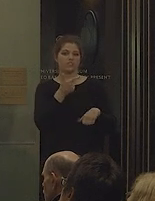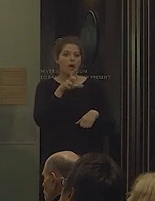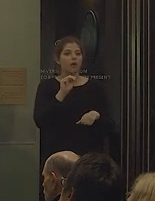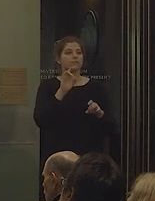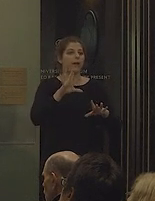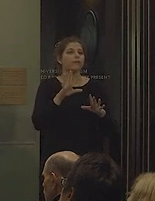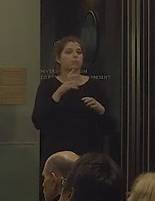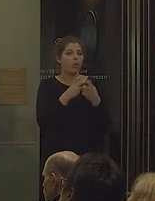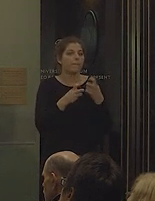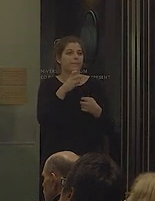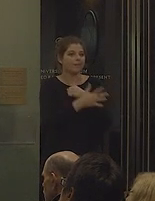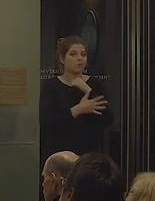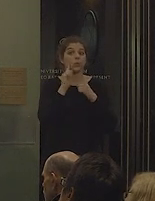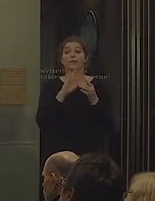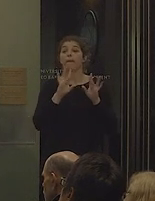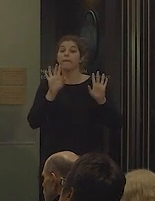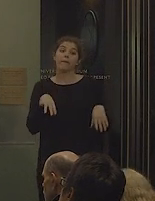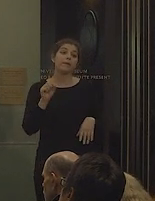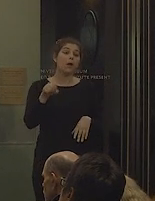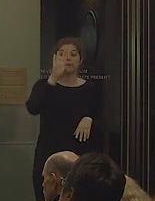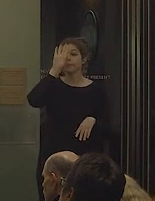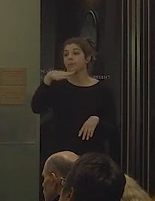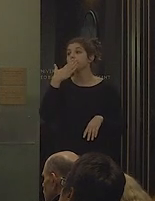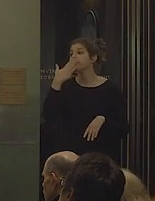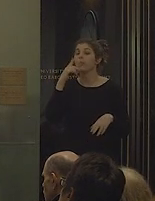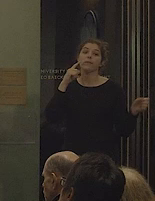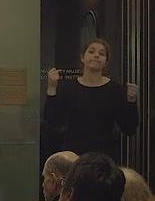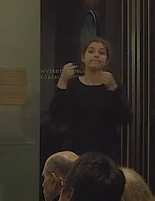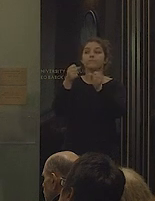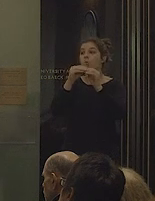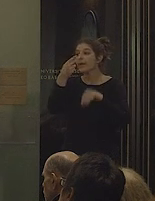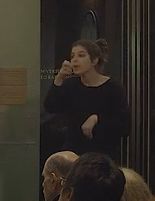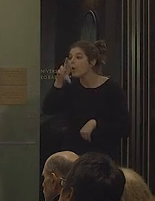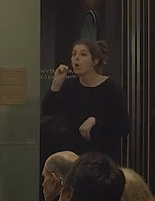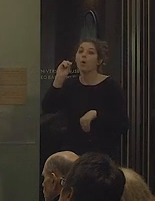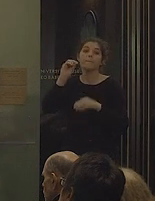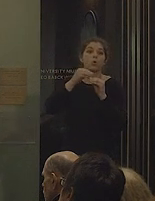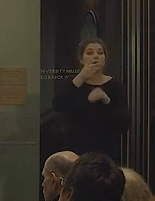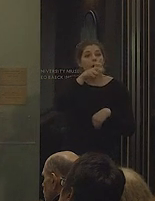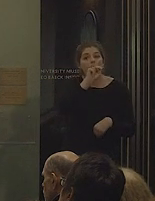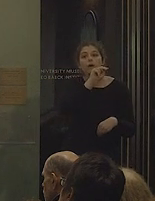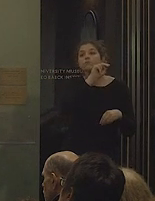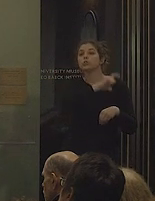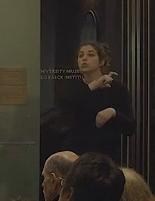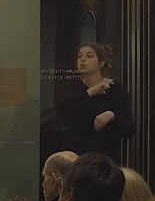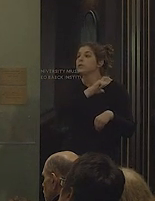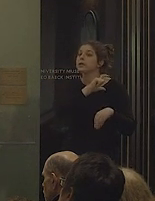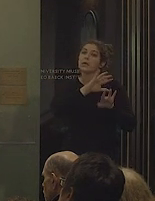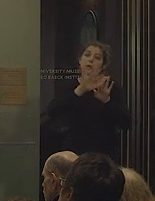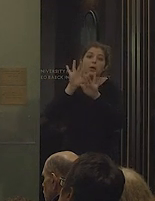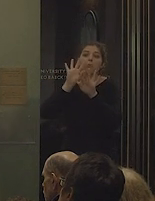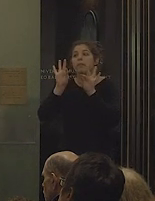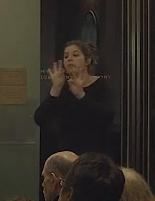violence problem in this country that we're going to say, yeah, we know it's a good thing. We'll get more heroes out there and, you know, we'll put more guns in security's hands and we'll do this,